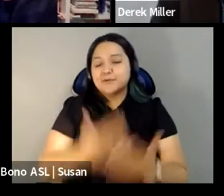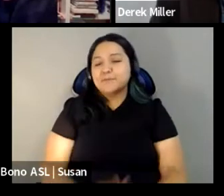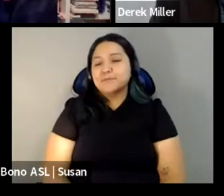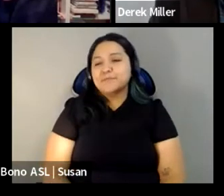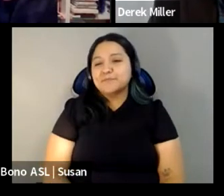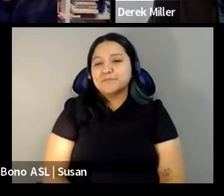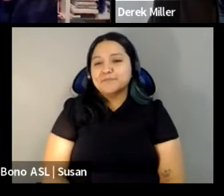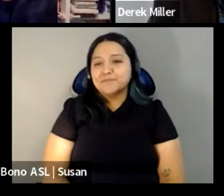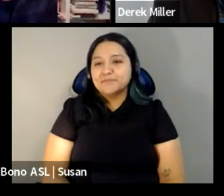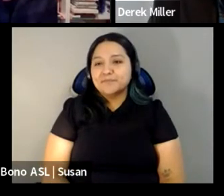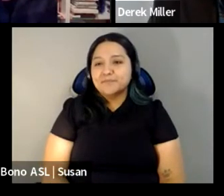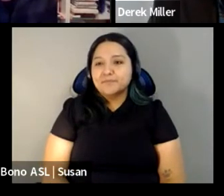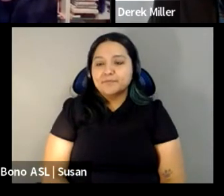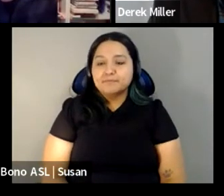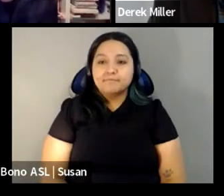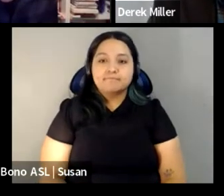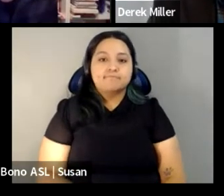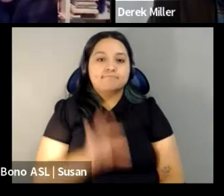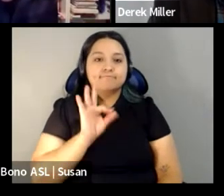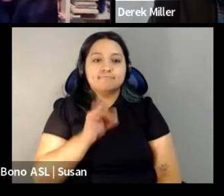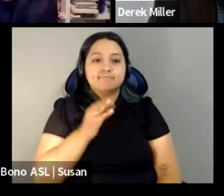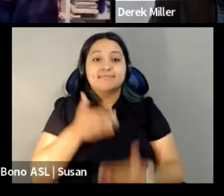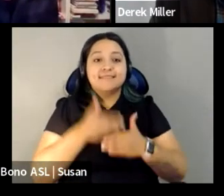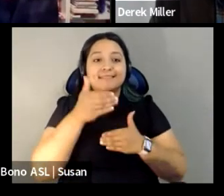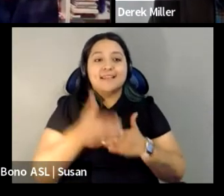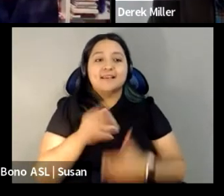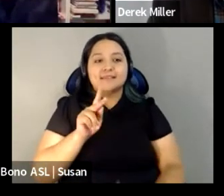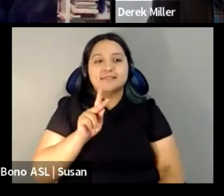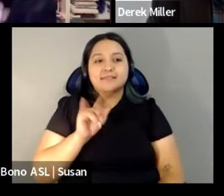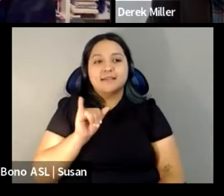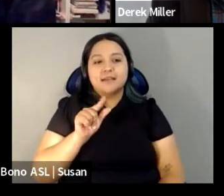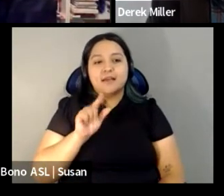Thank you. Kara Swanson, please.